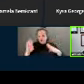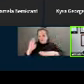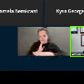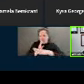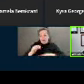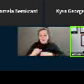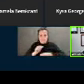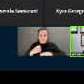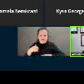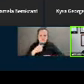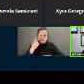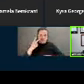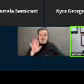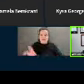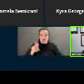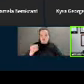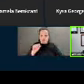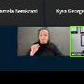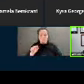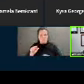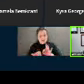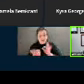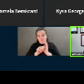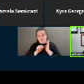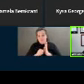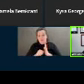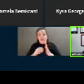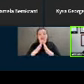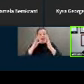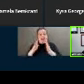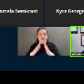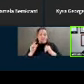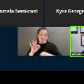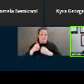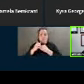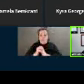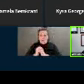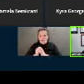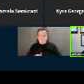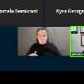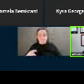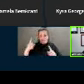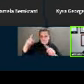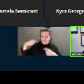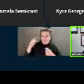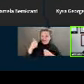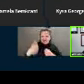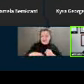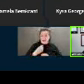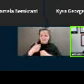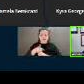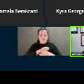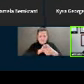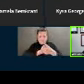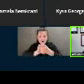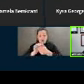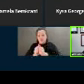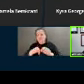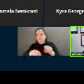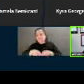a particular point of emphasis is houses of worship. For more than a decade, we've partnered with many faith-based community